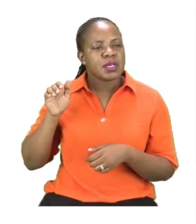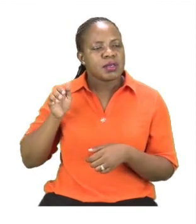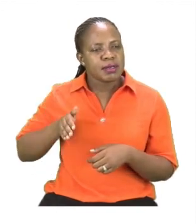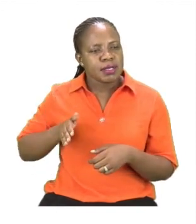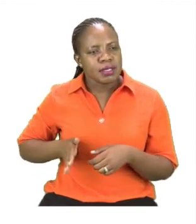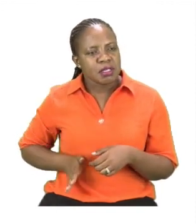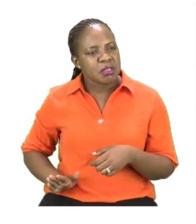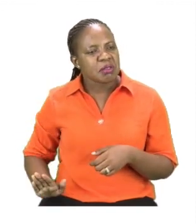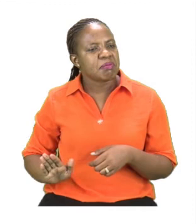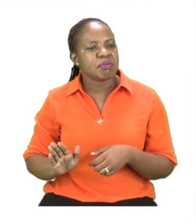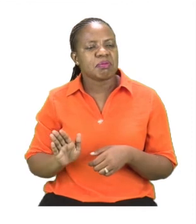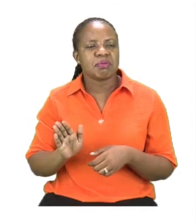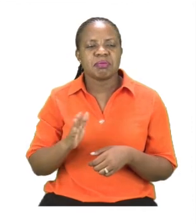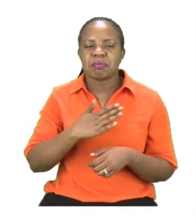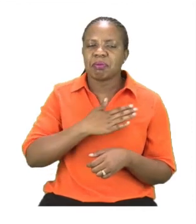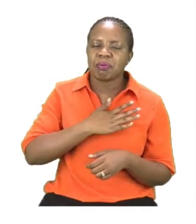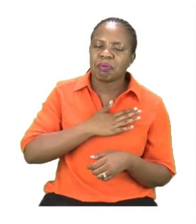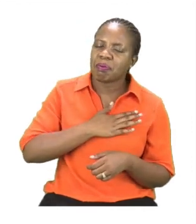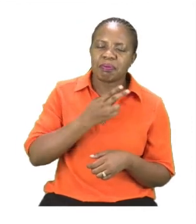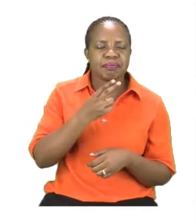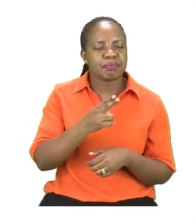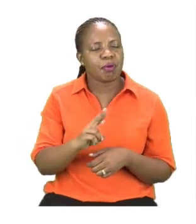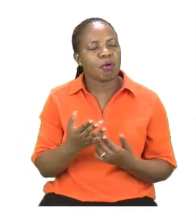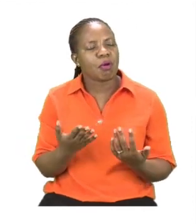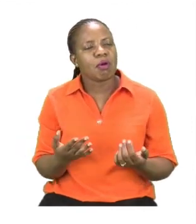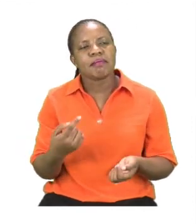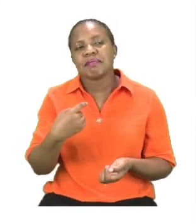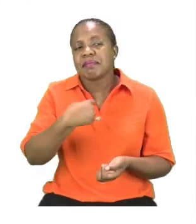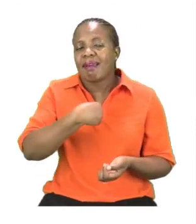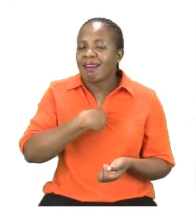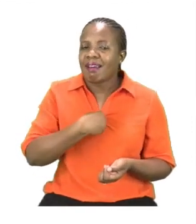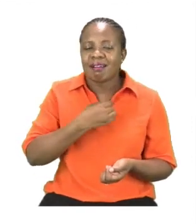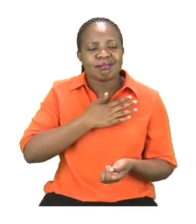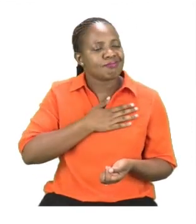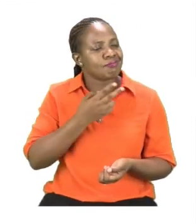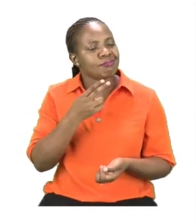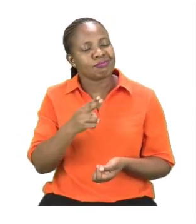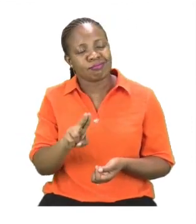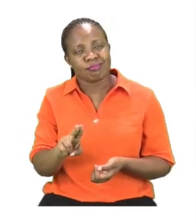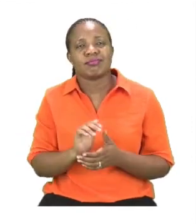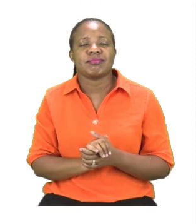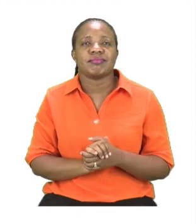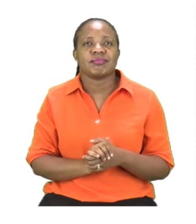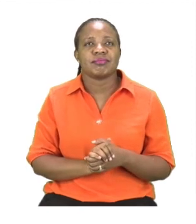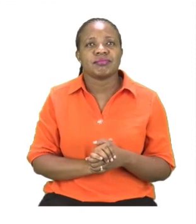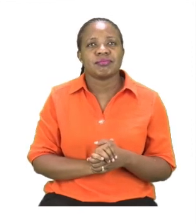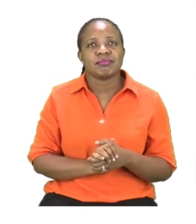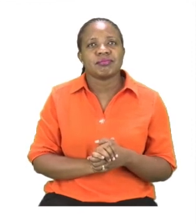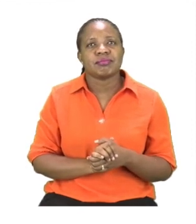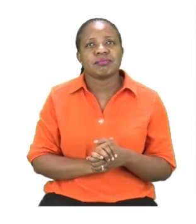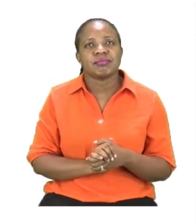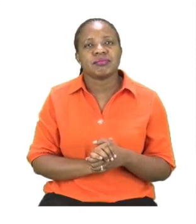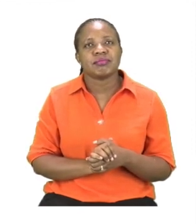like, or I don't like. Then you complete the